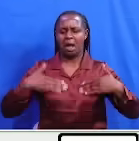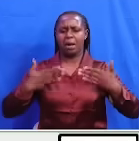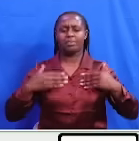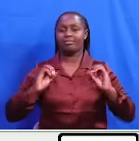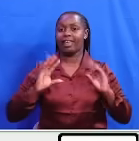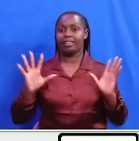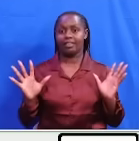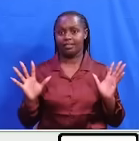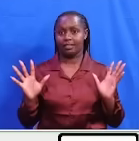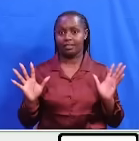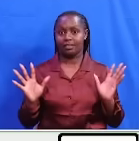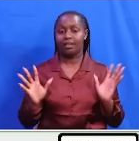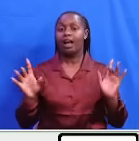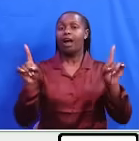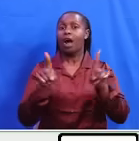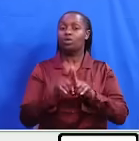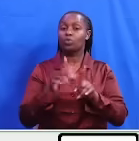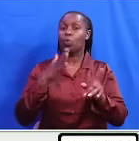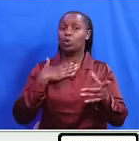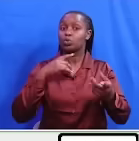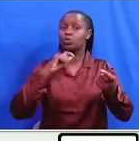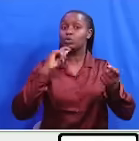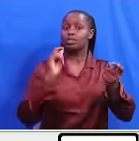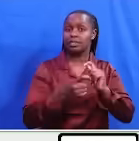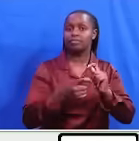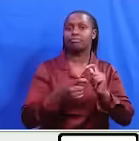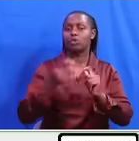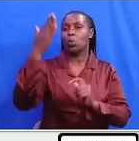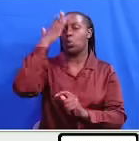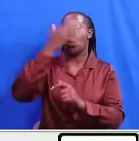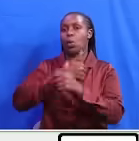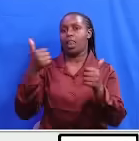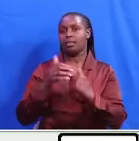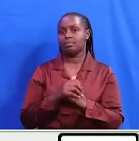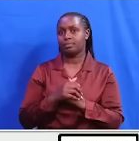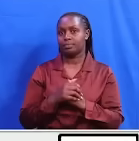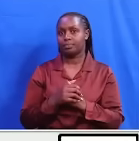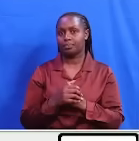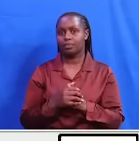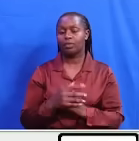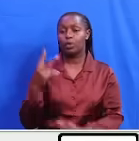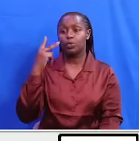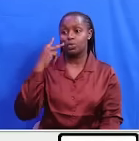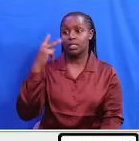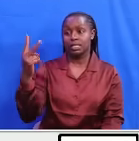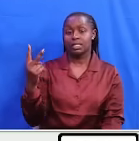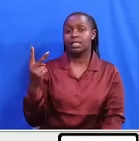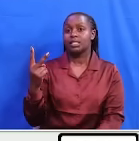Absolutely so. And to change is not easy. The build-up is likely to